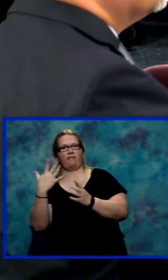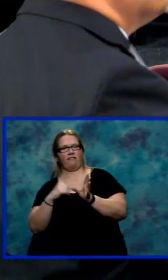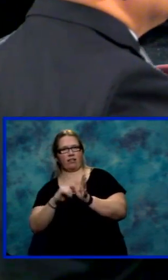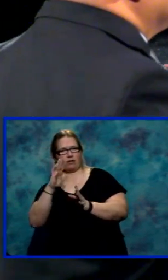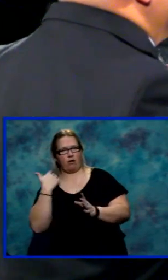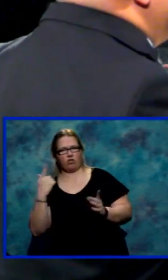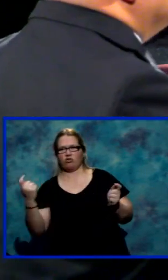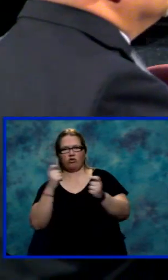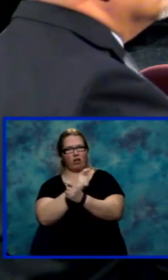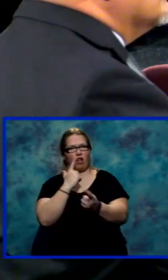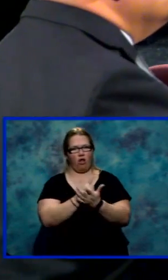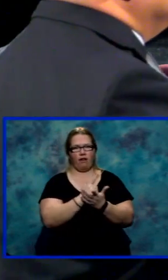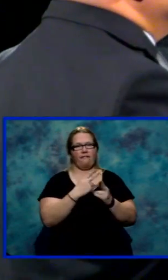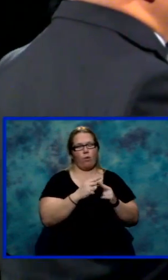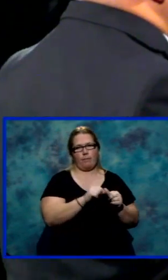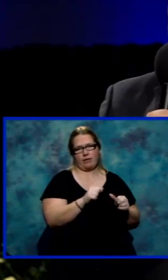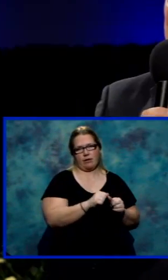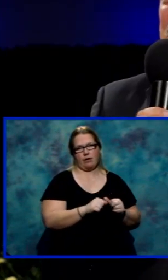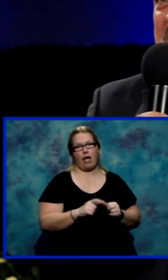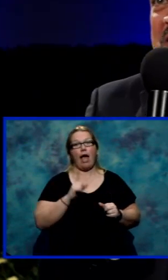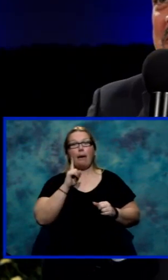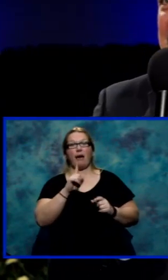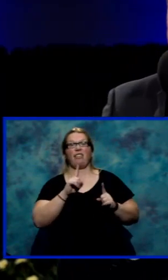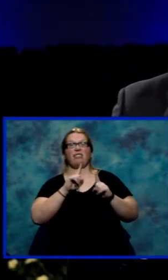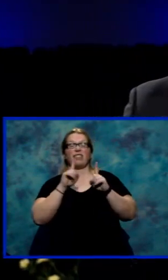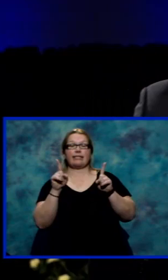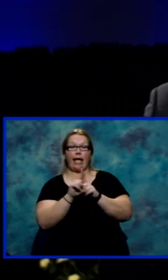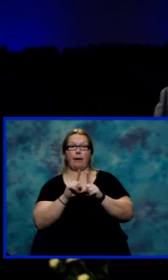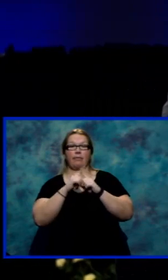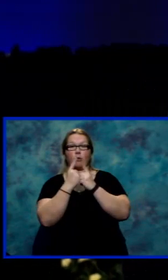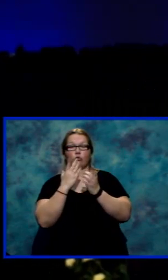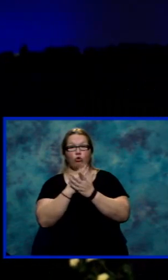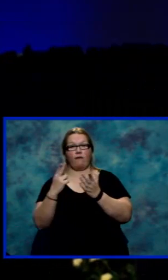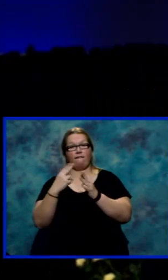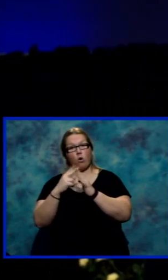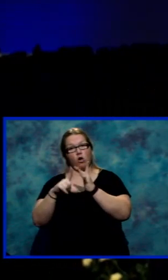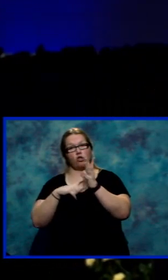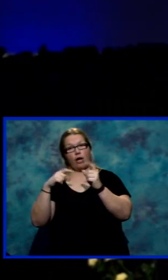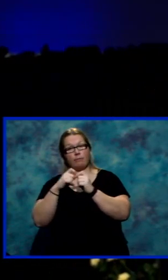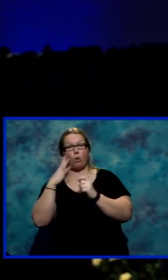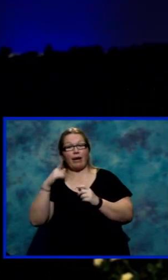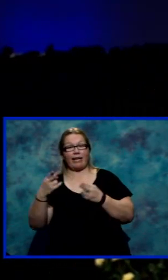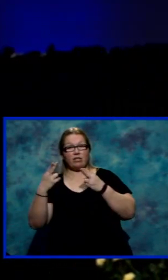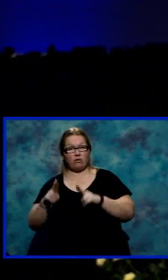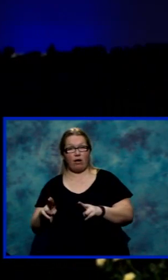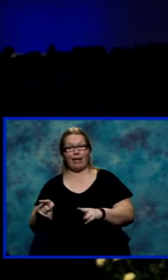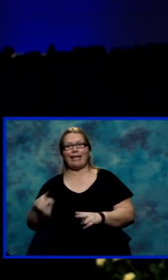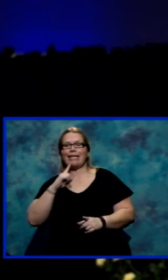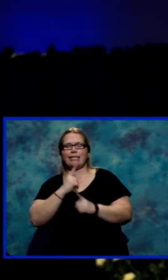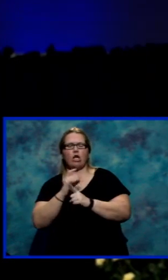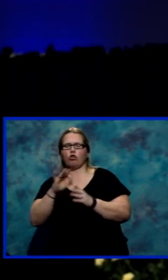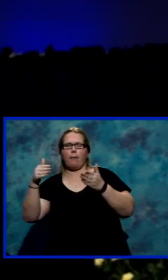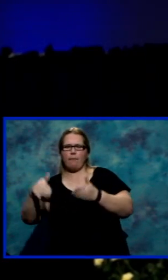believe. But the same thing was true for Jacob. And so when he died, he said, "Don't bury me next to